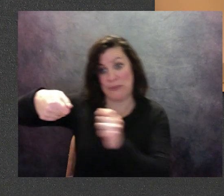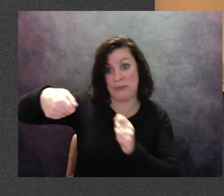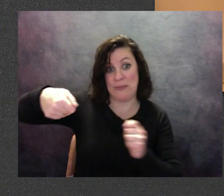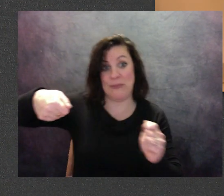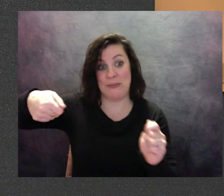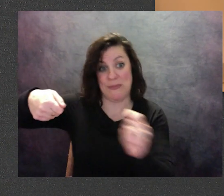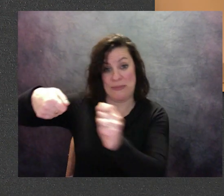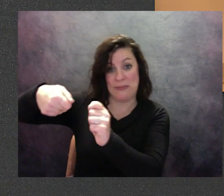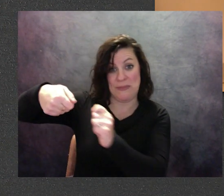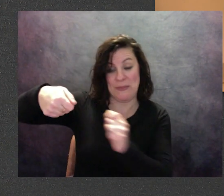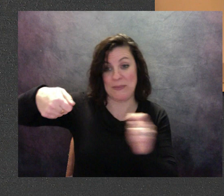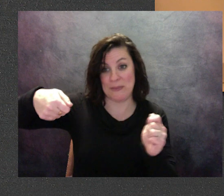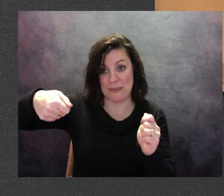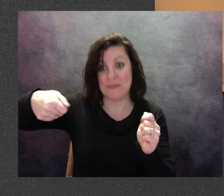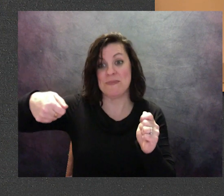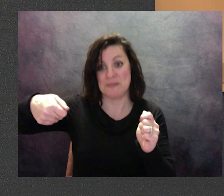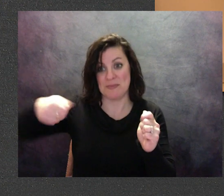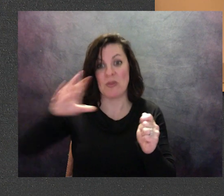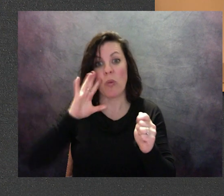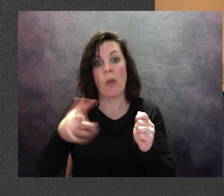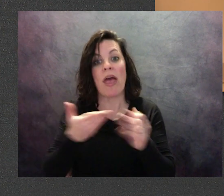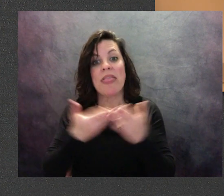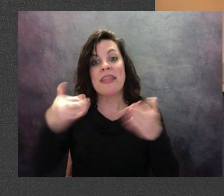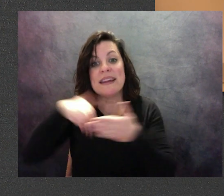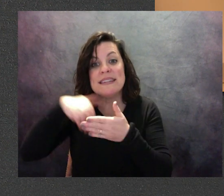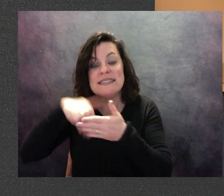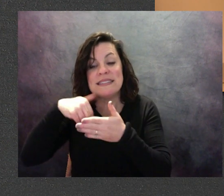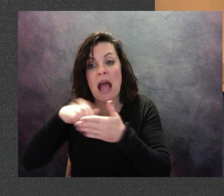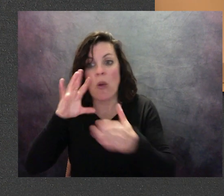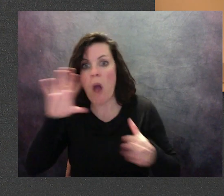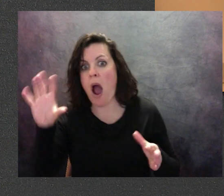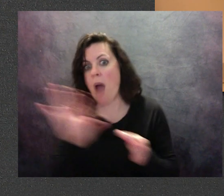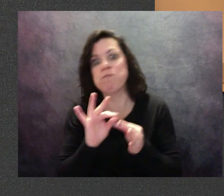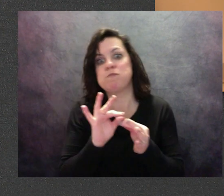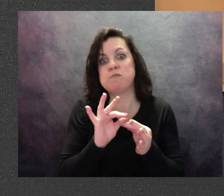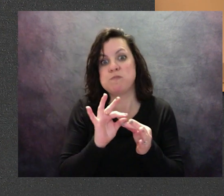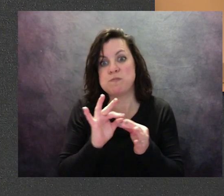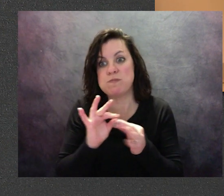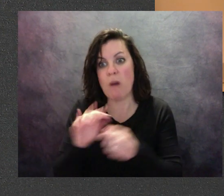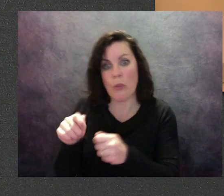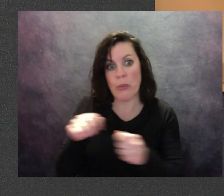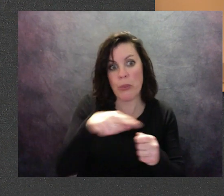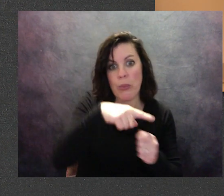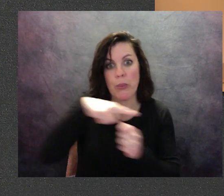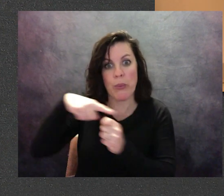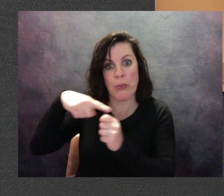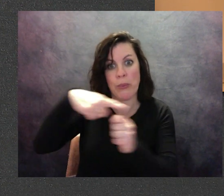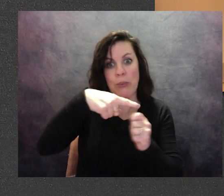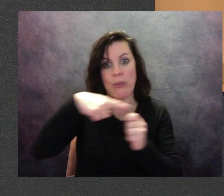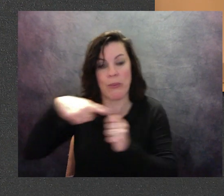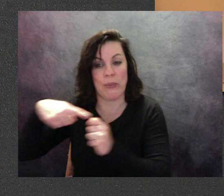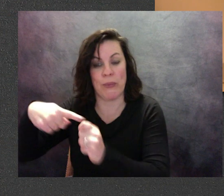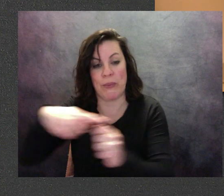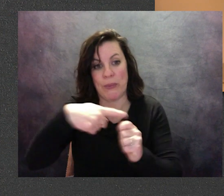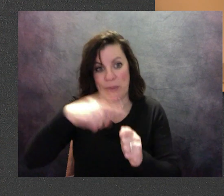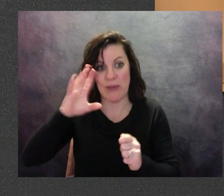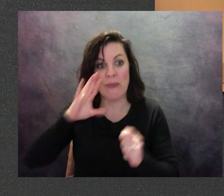metal piece with my magnet. And I'm going to move the metal